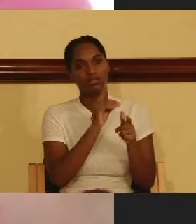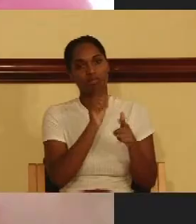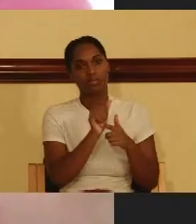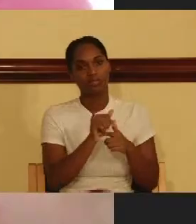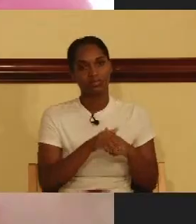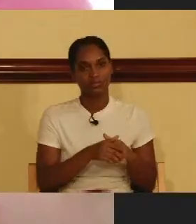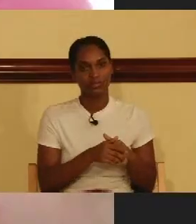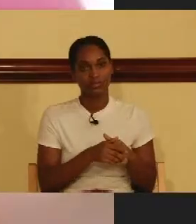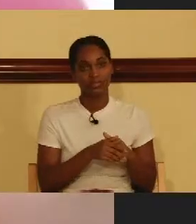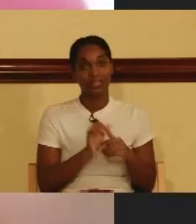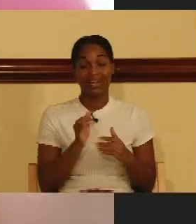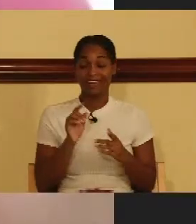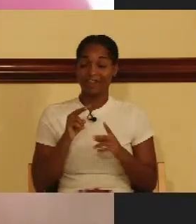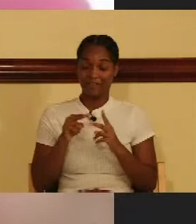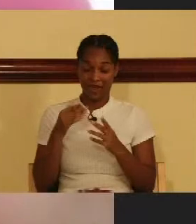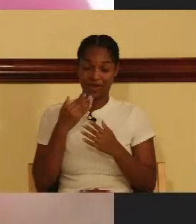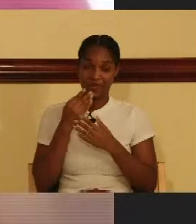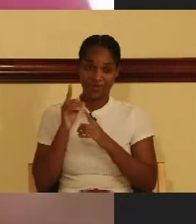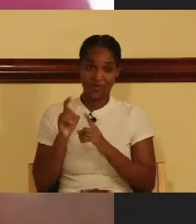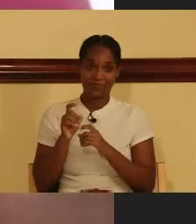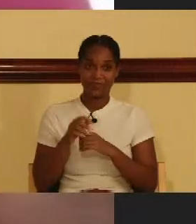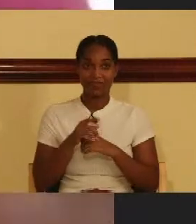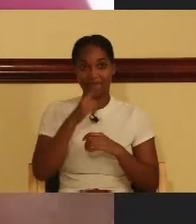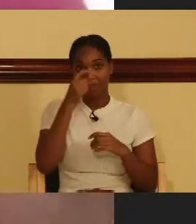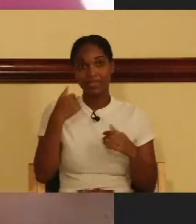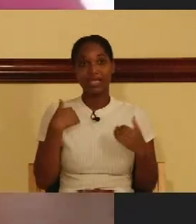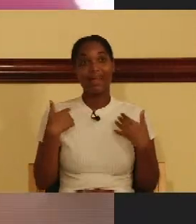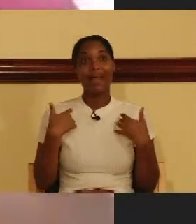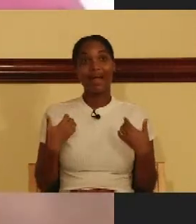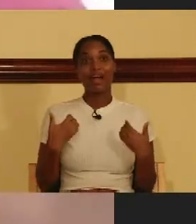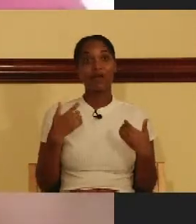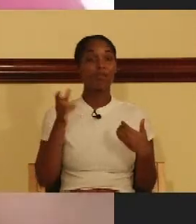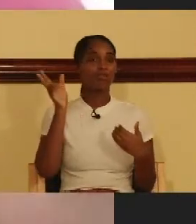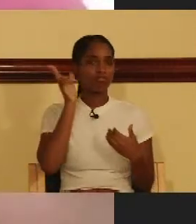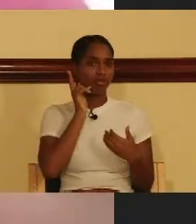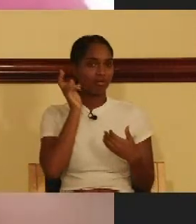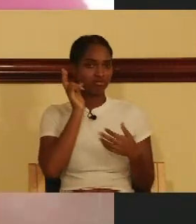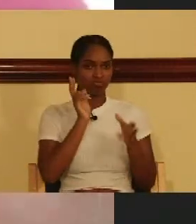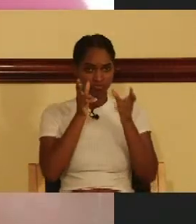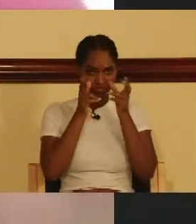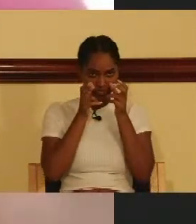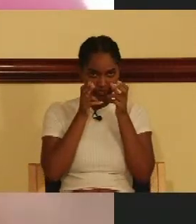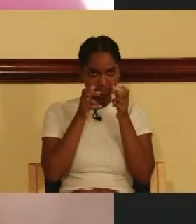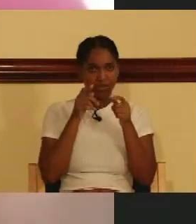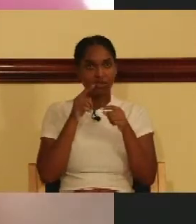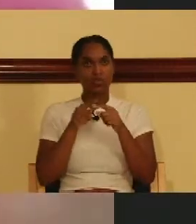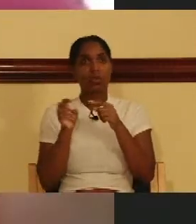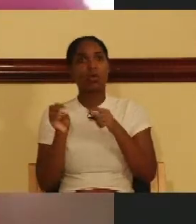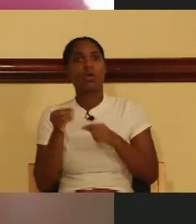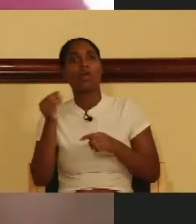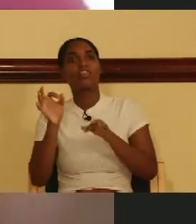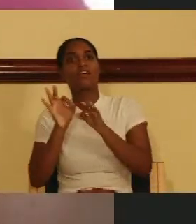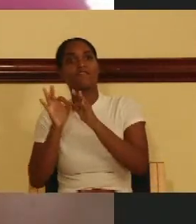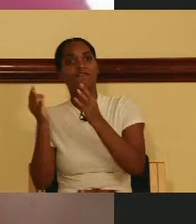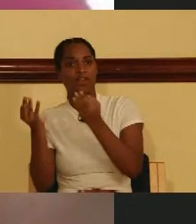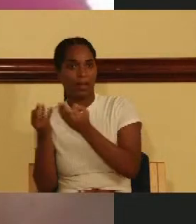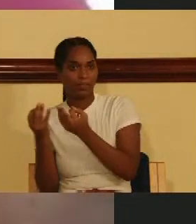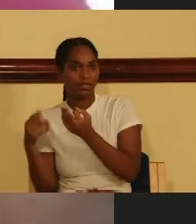That's a very good question, because I have been listening to the other panelists, Dr.